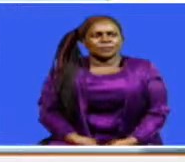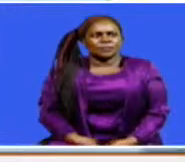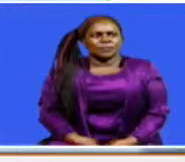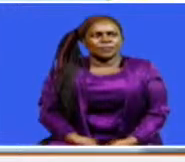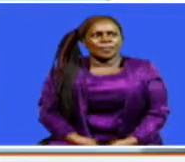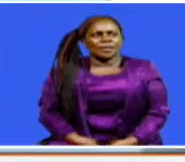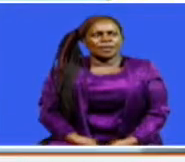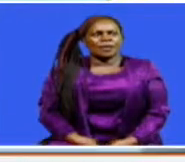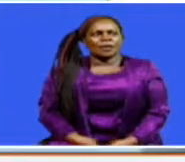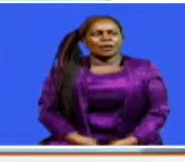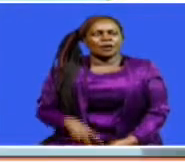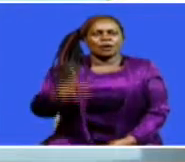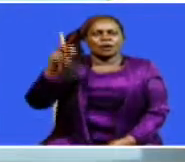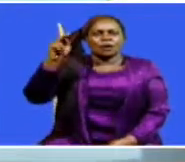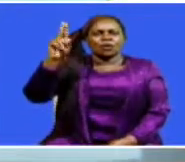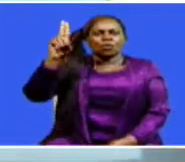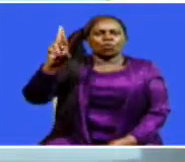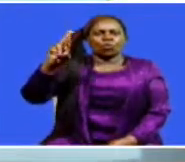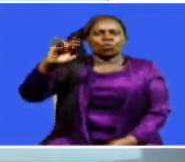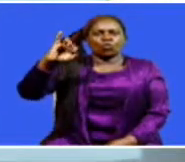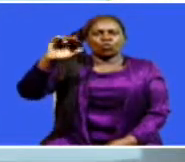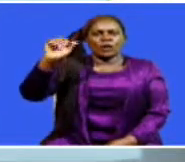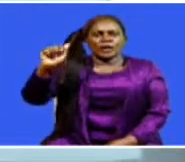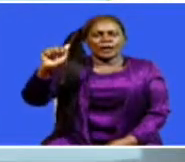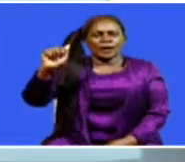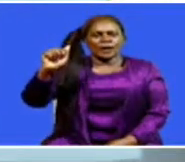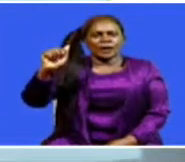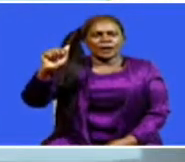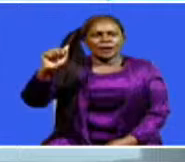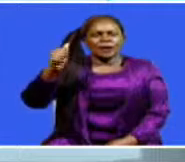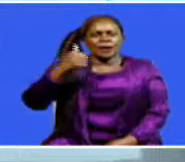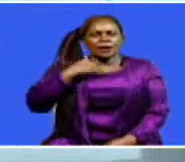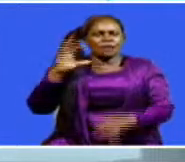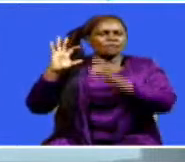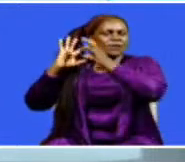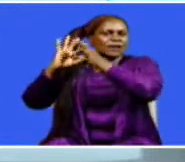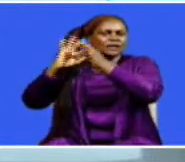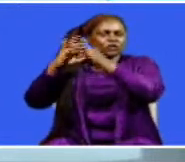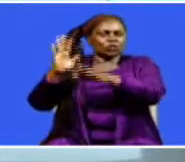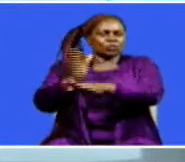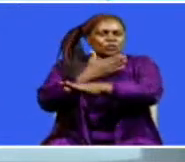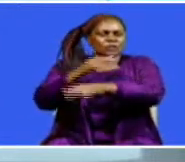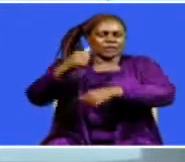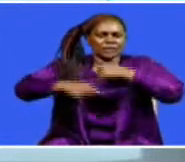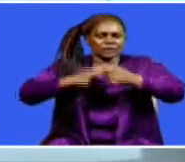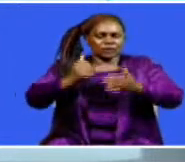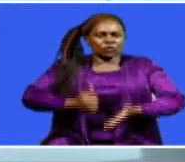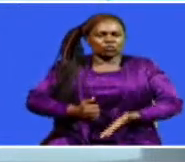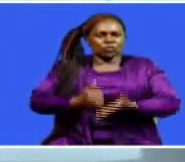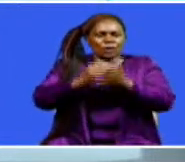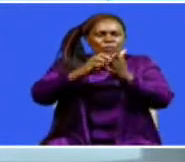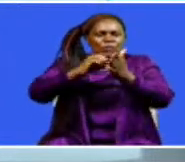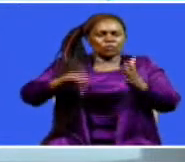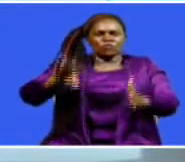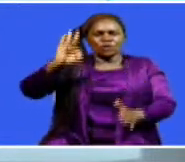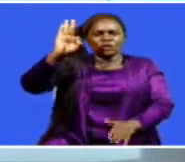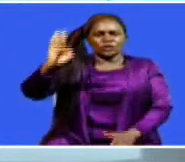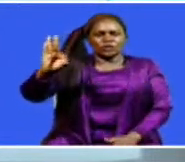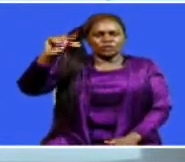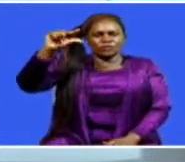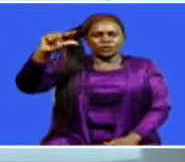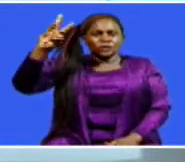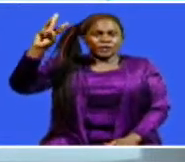Moving on, the Kuria community has embarked on using arts and cultural music activities to help eradicate female